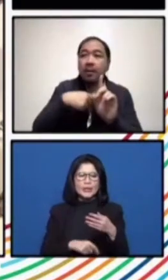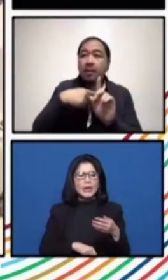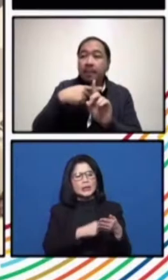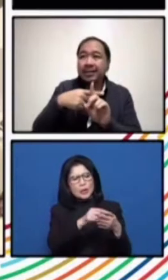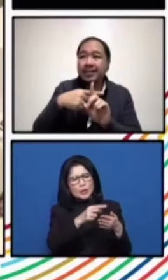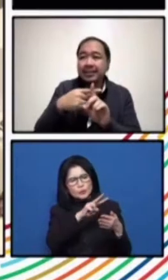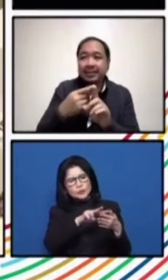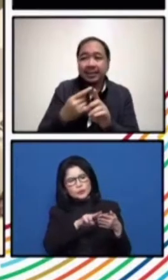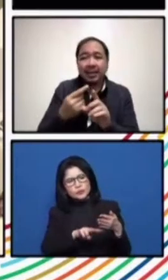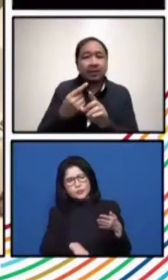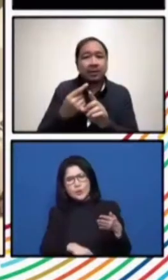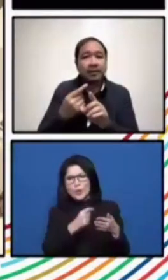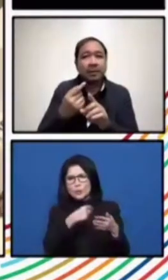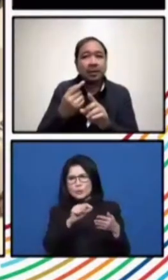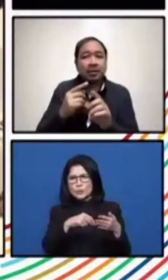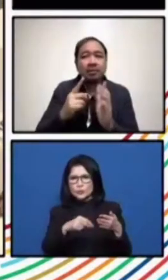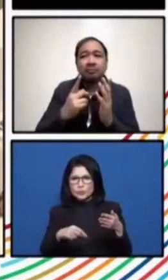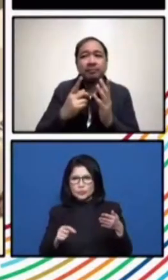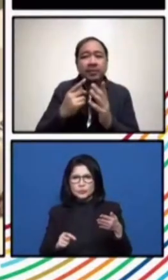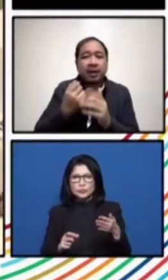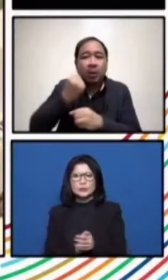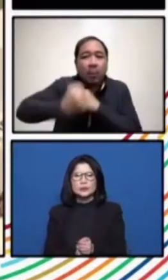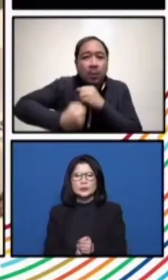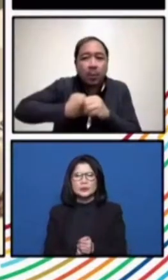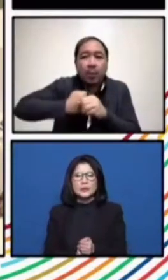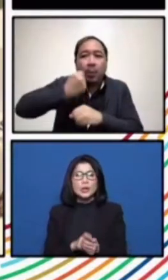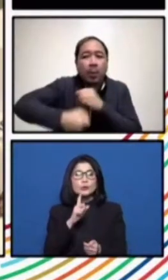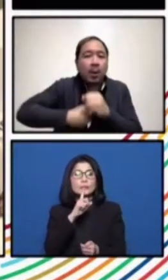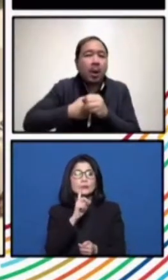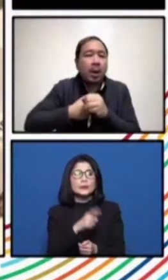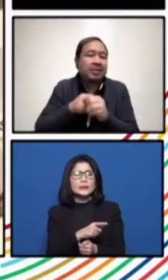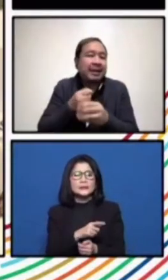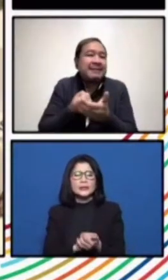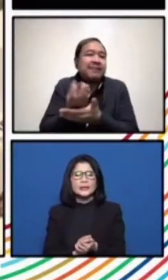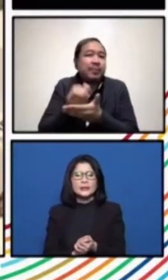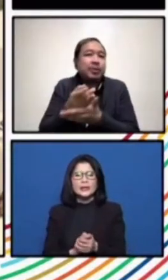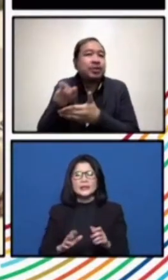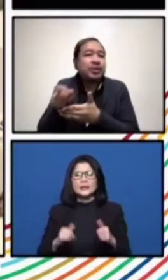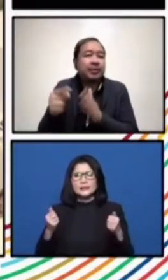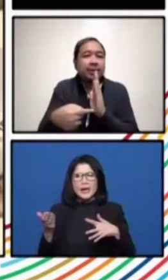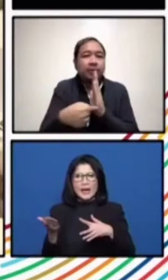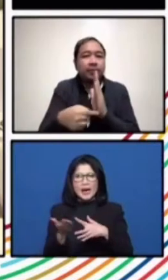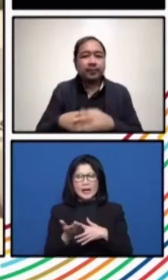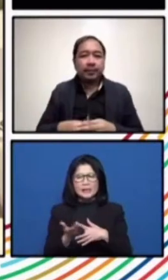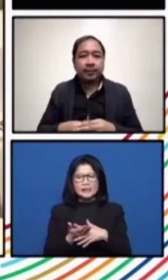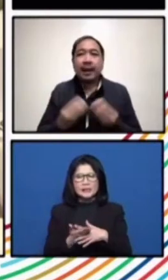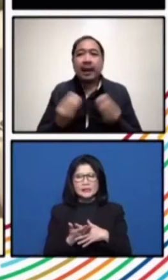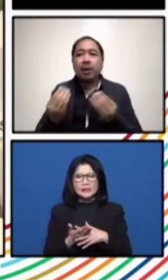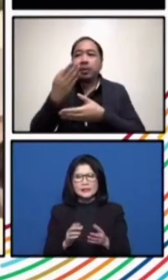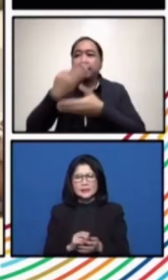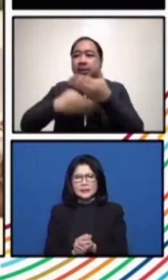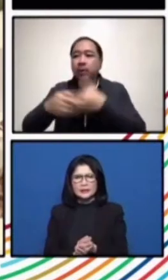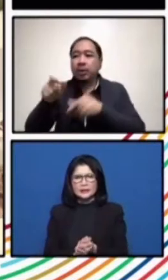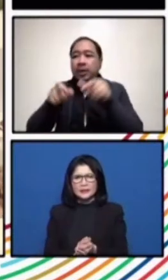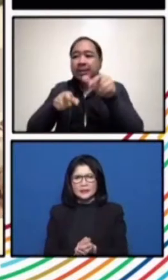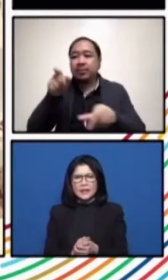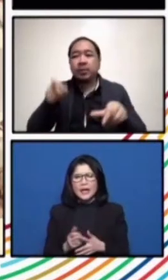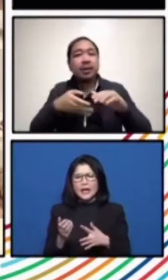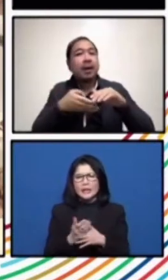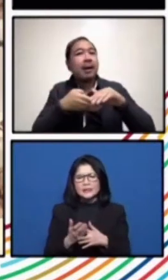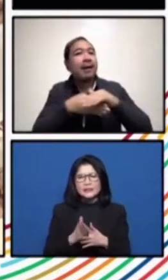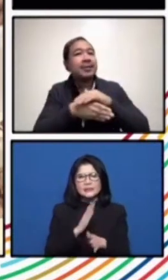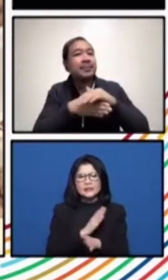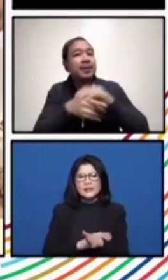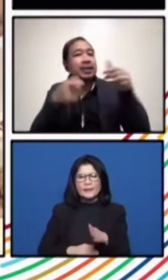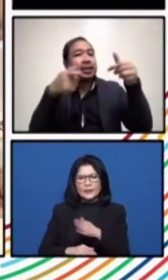digital technology to ensure the availability of access for a person with disabilities to digital technology the accessibility referred